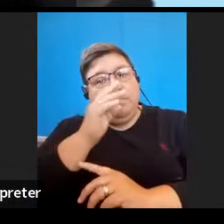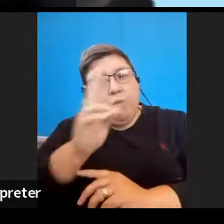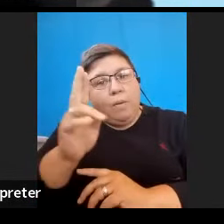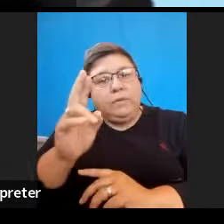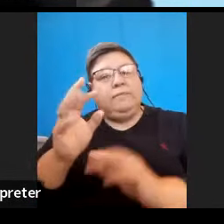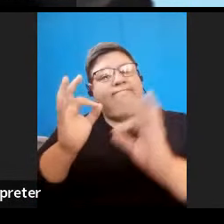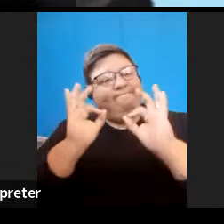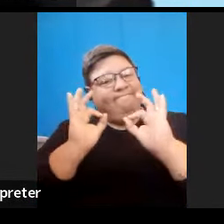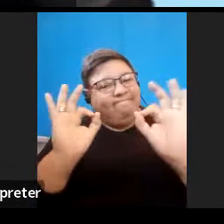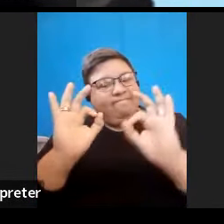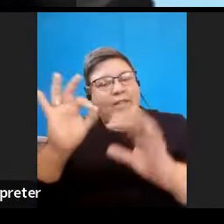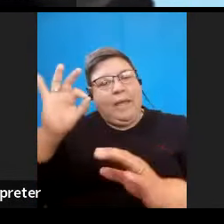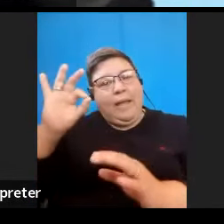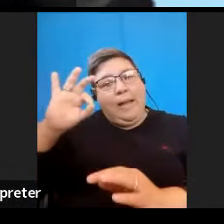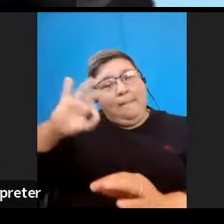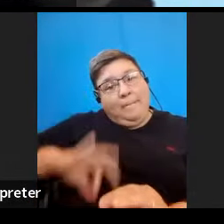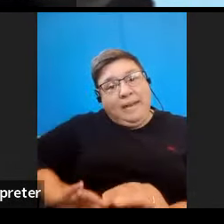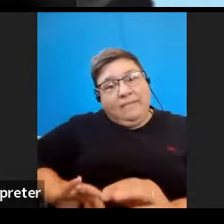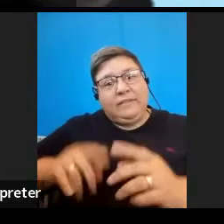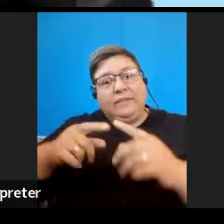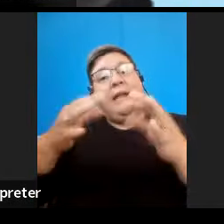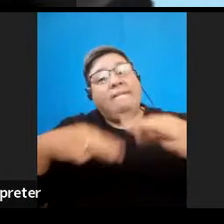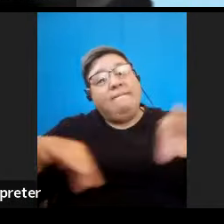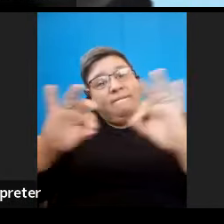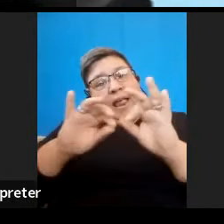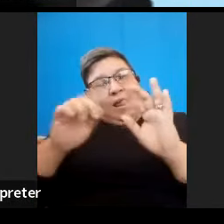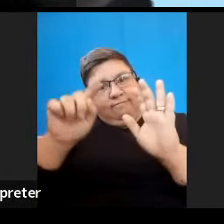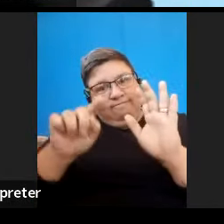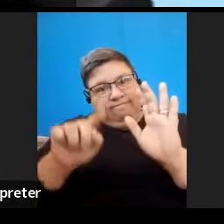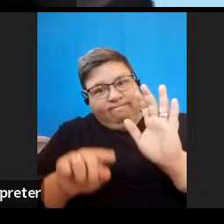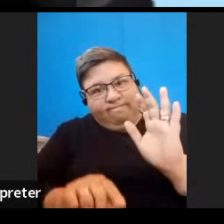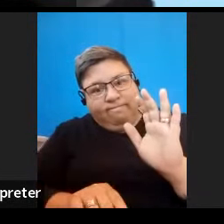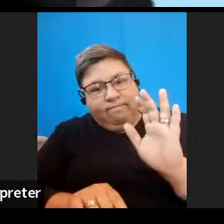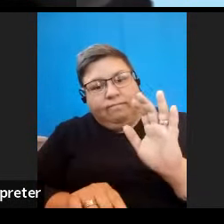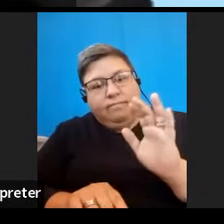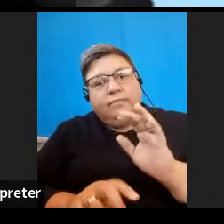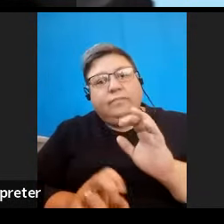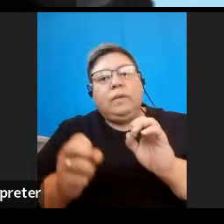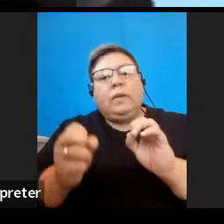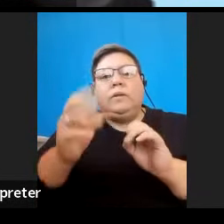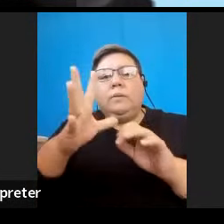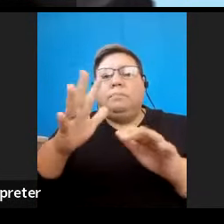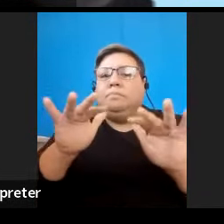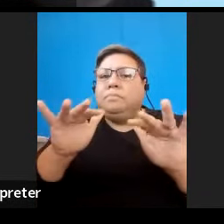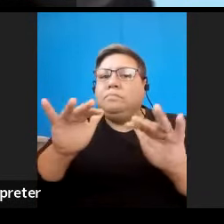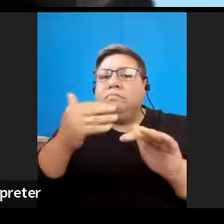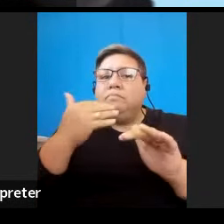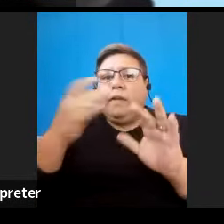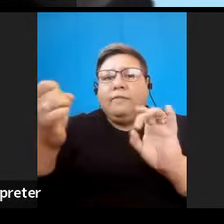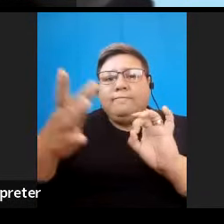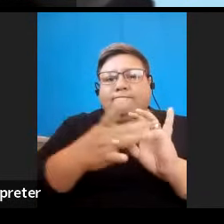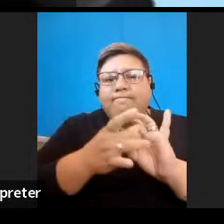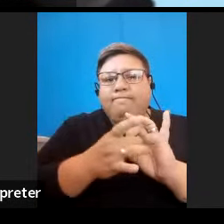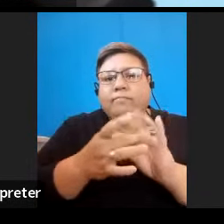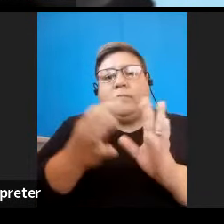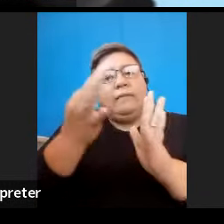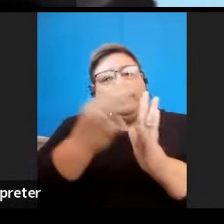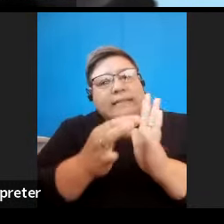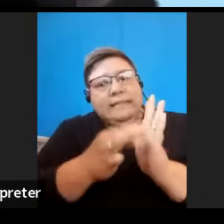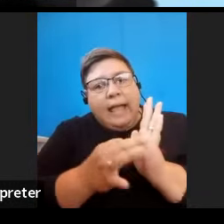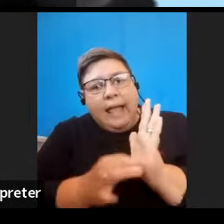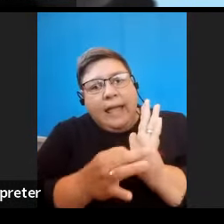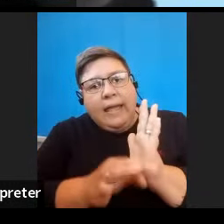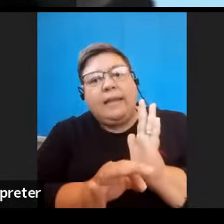However, these benefits were severely diluted, and some participants have in fact been hampered due to signing